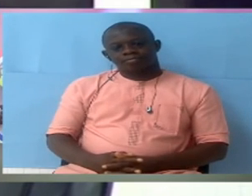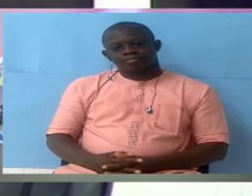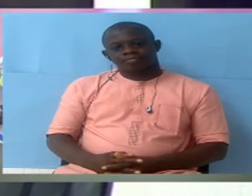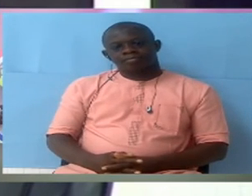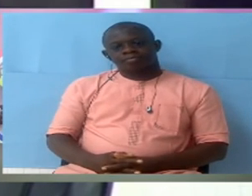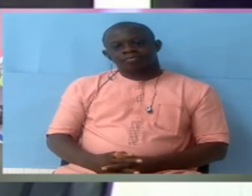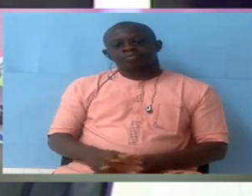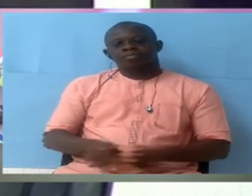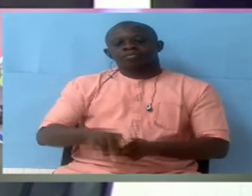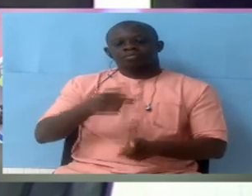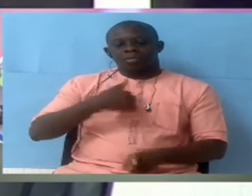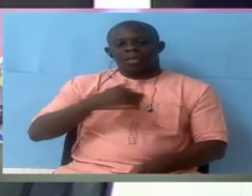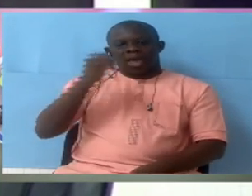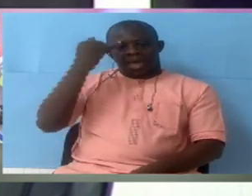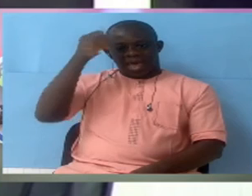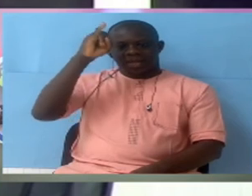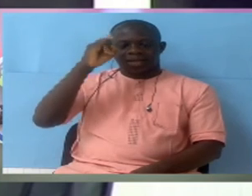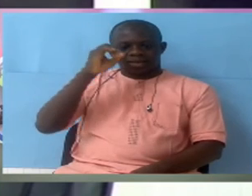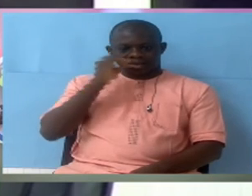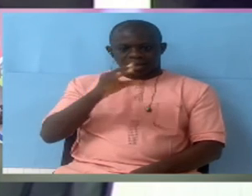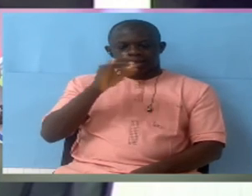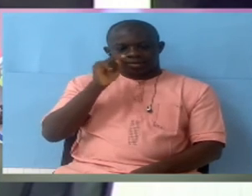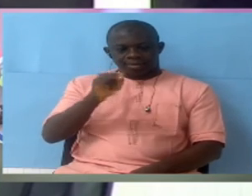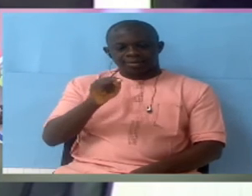I am suggesting